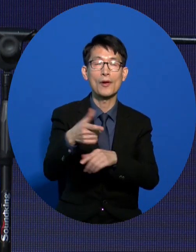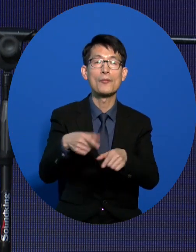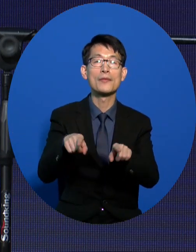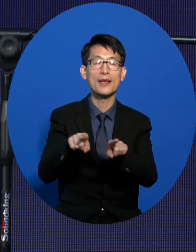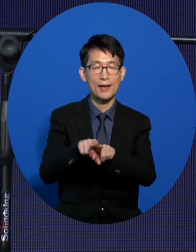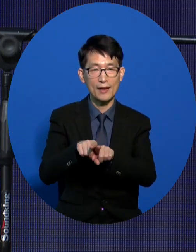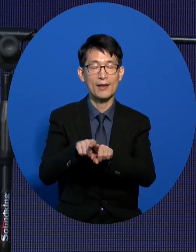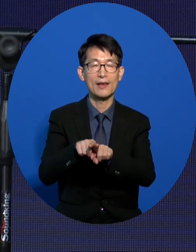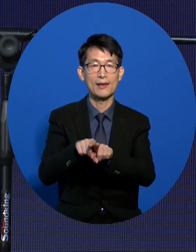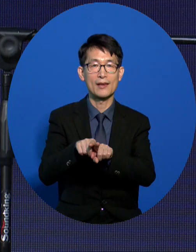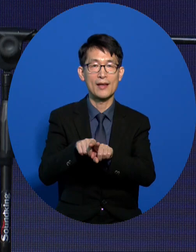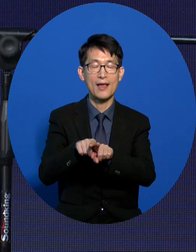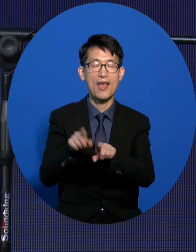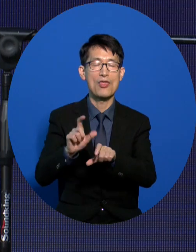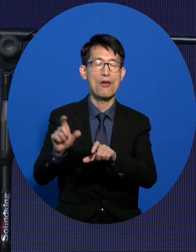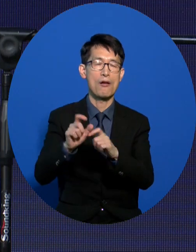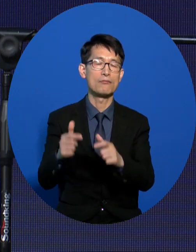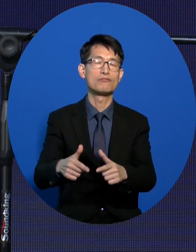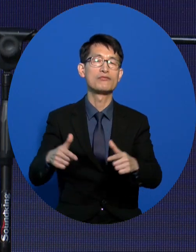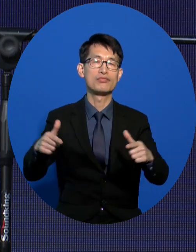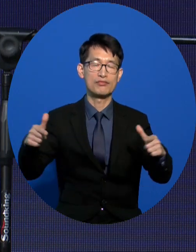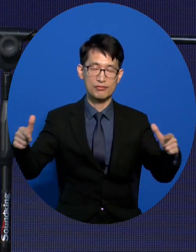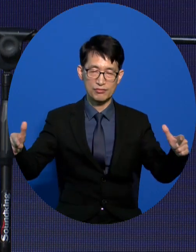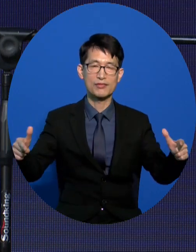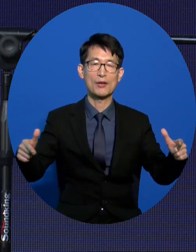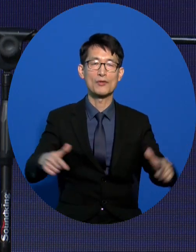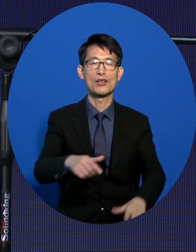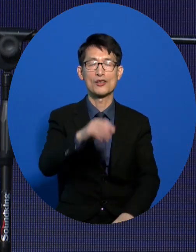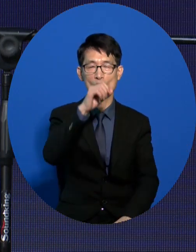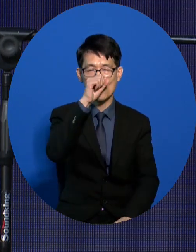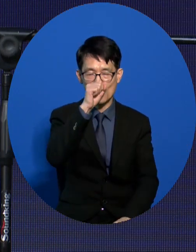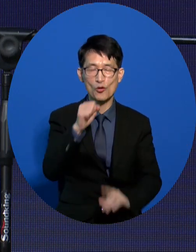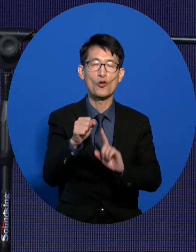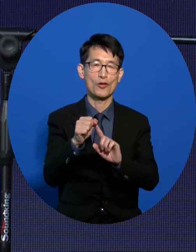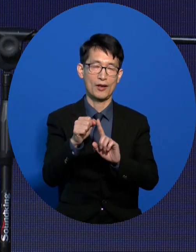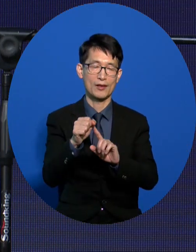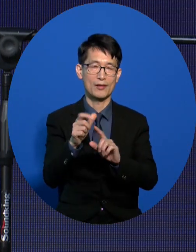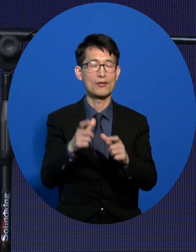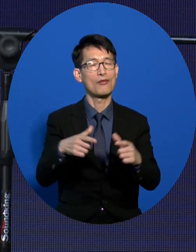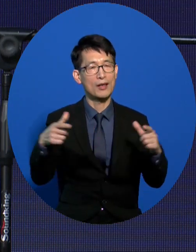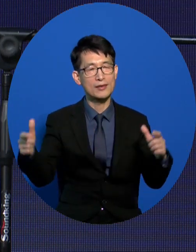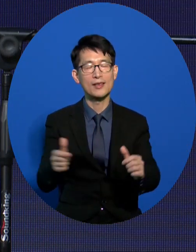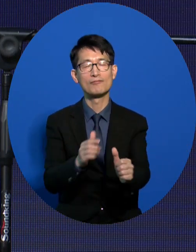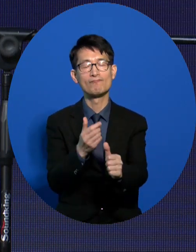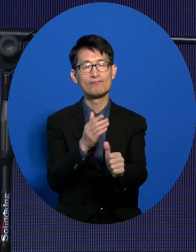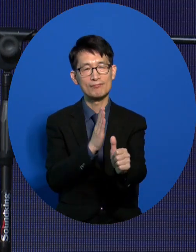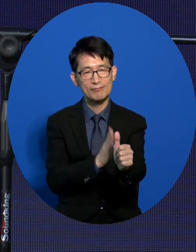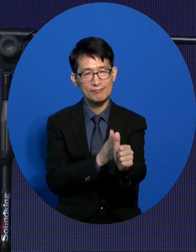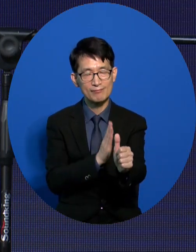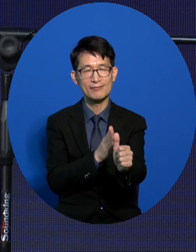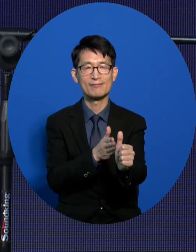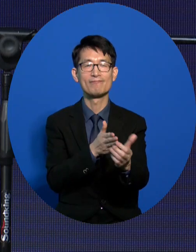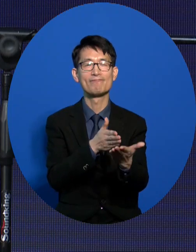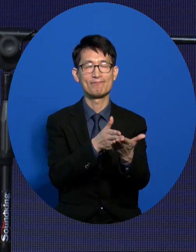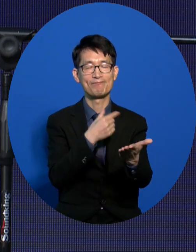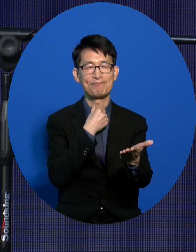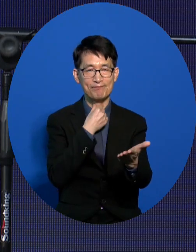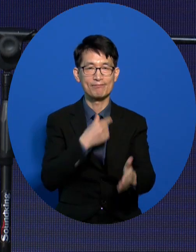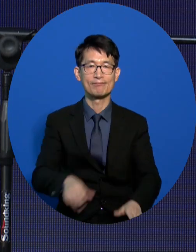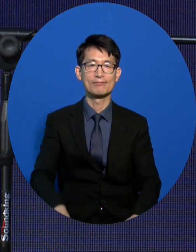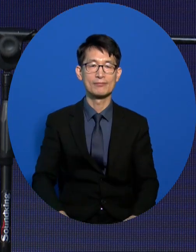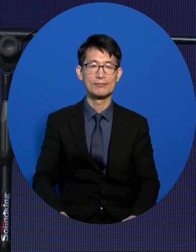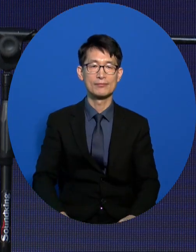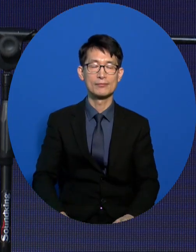be introduced to the different local municipalities. It's a wonderful program. I hope that it can be introduced to the